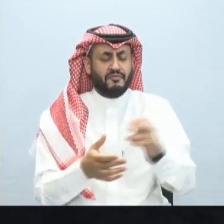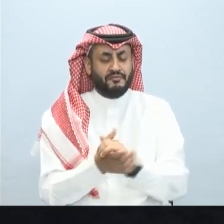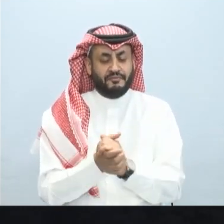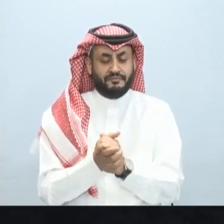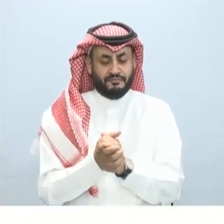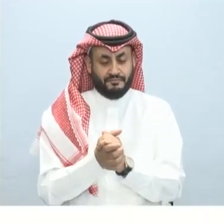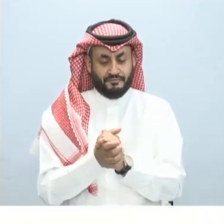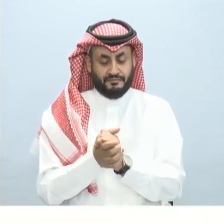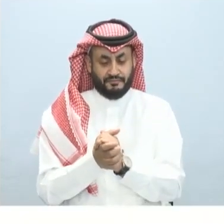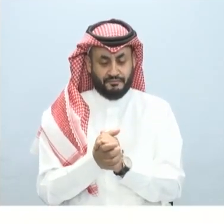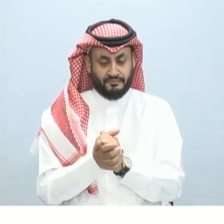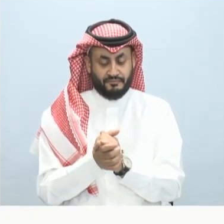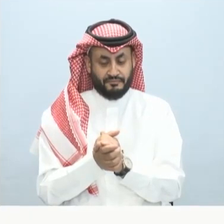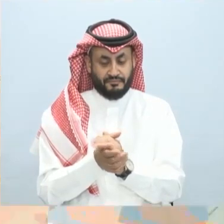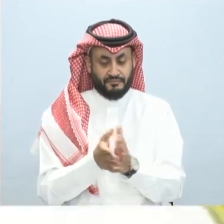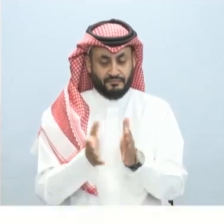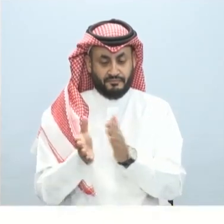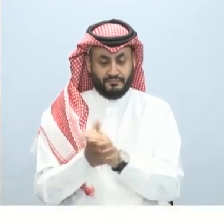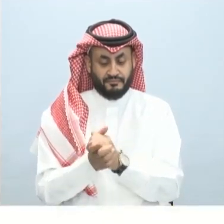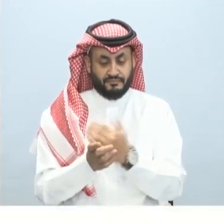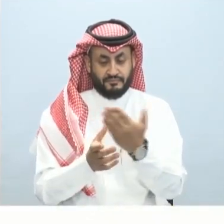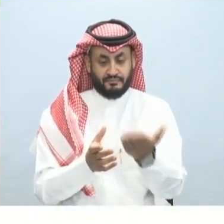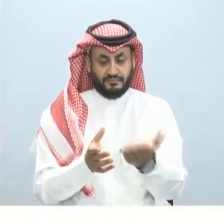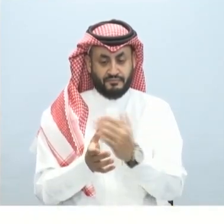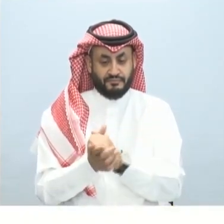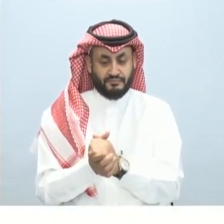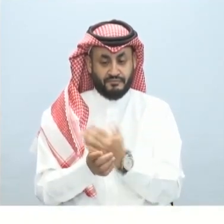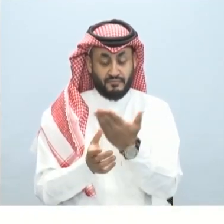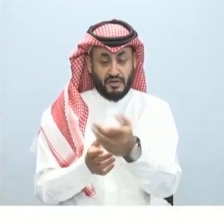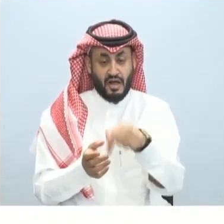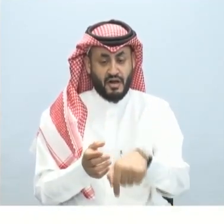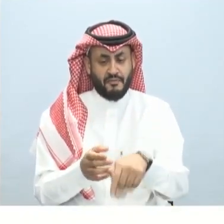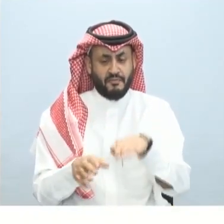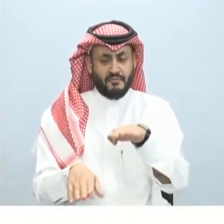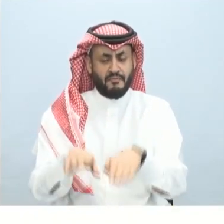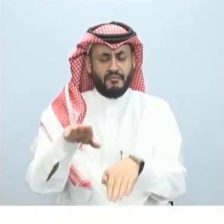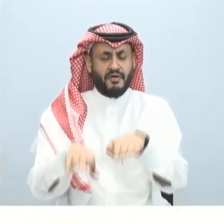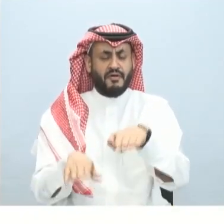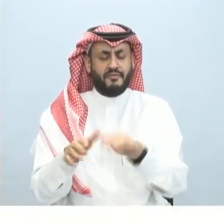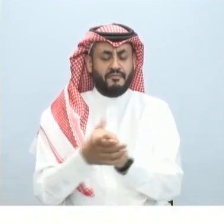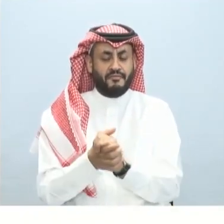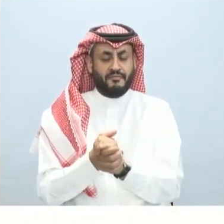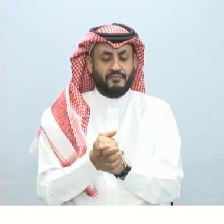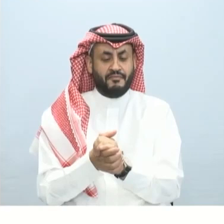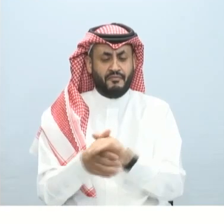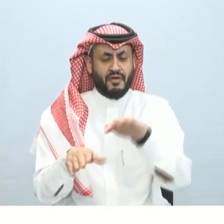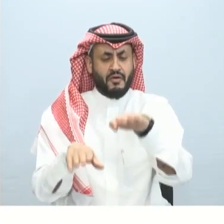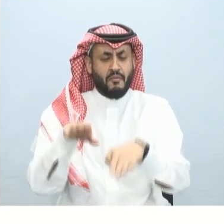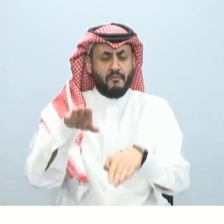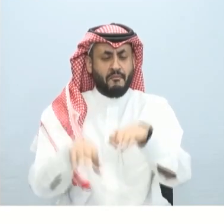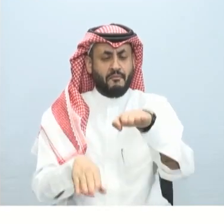genres. So you can see that our lesson is going to be about comparing. We are going to